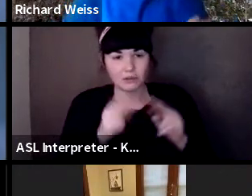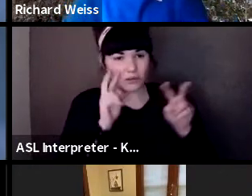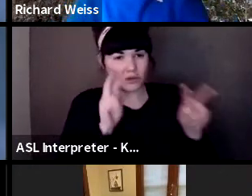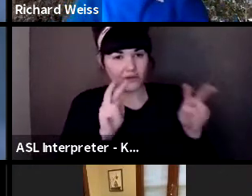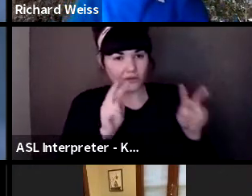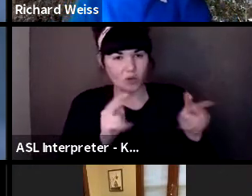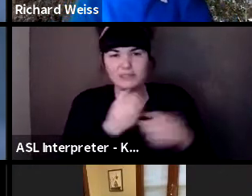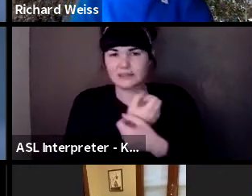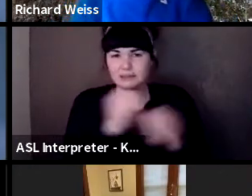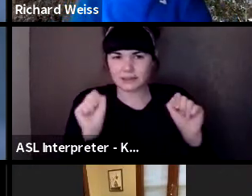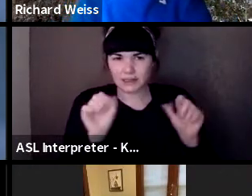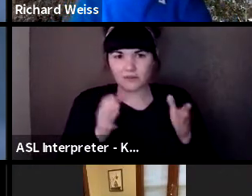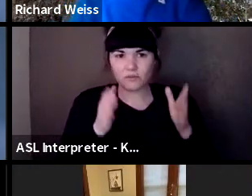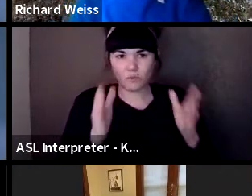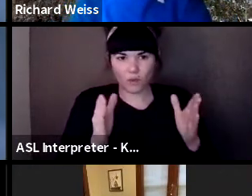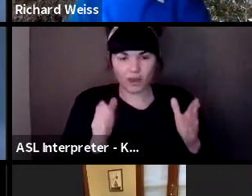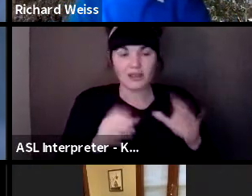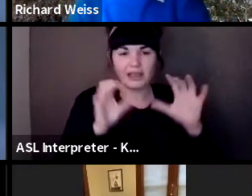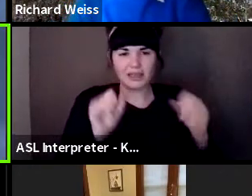of the state.